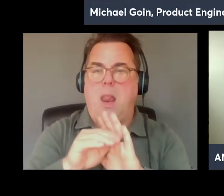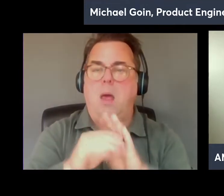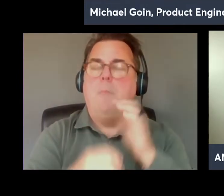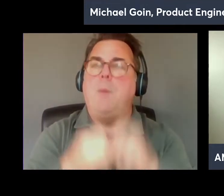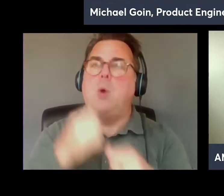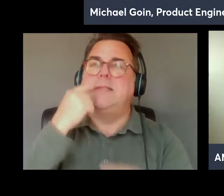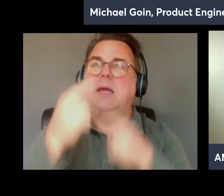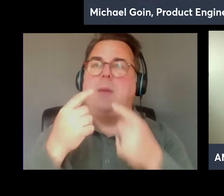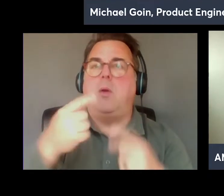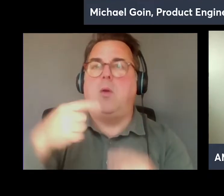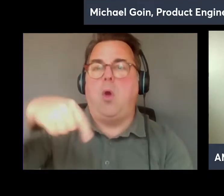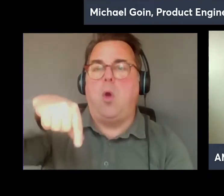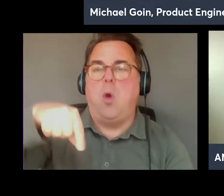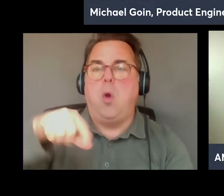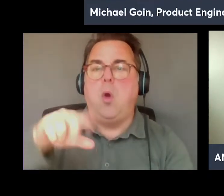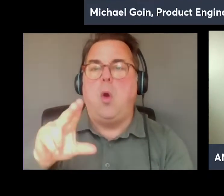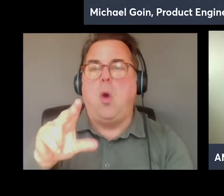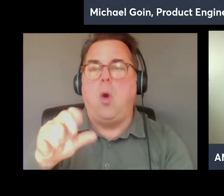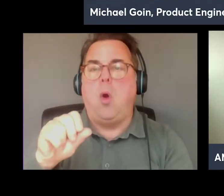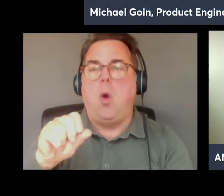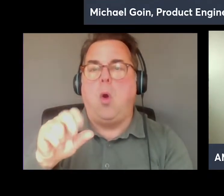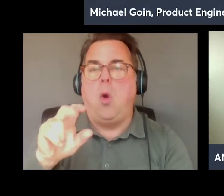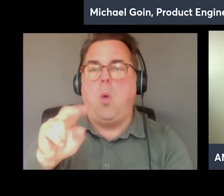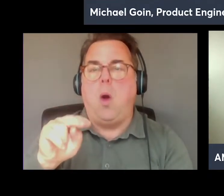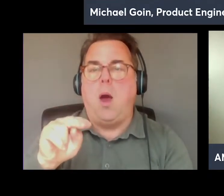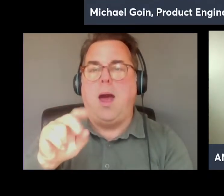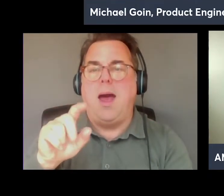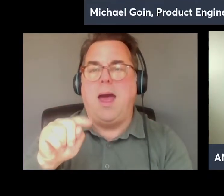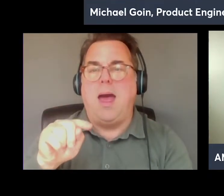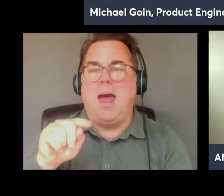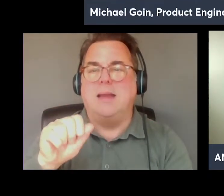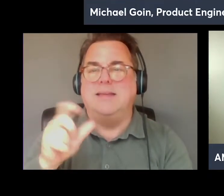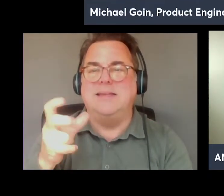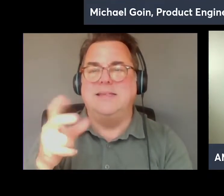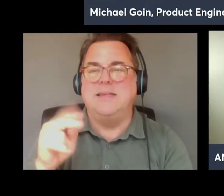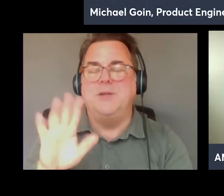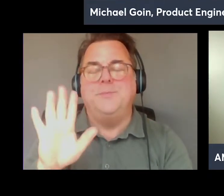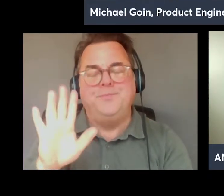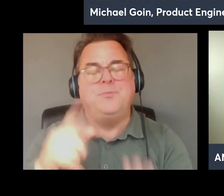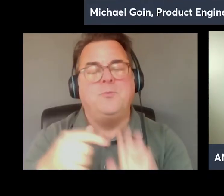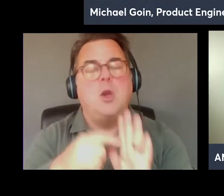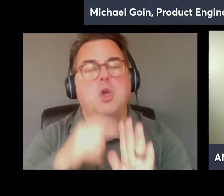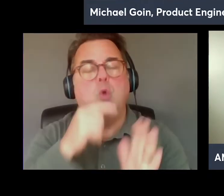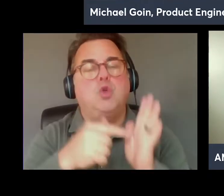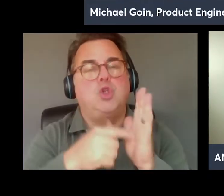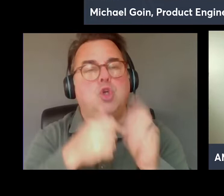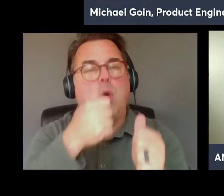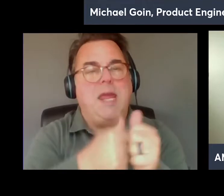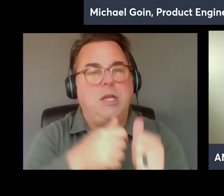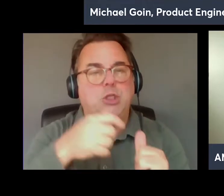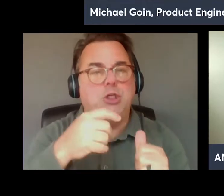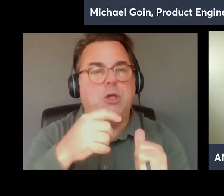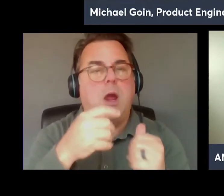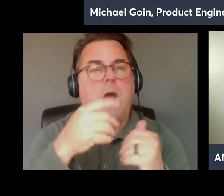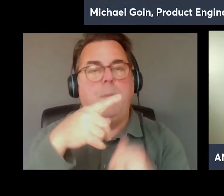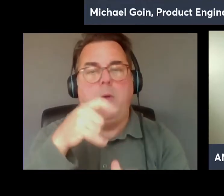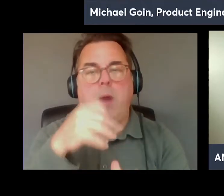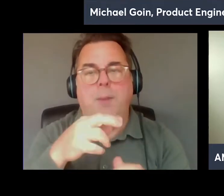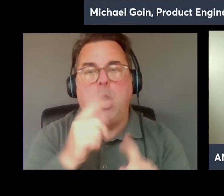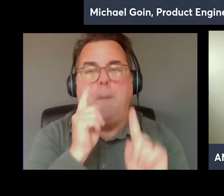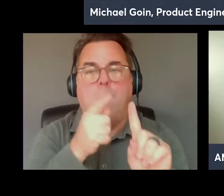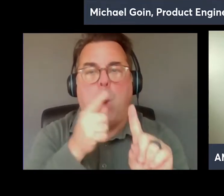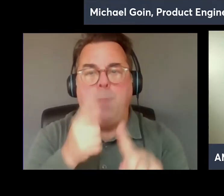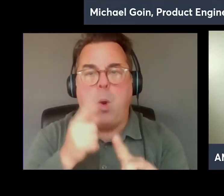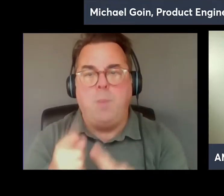is a very common flow of, okay, instead of representing each parameter as a full floating point, large precision